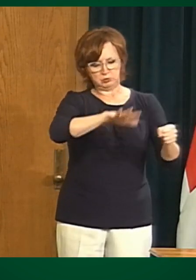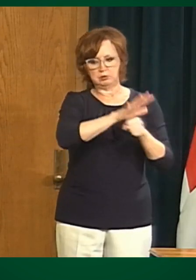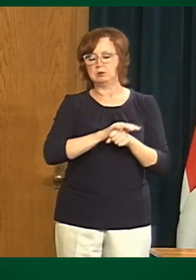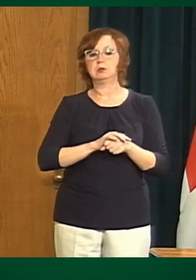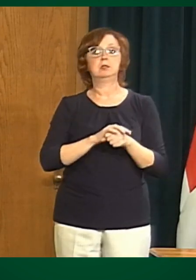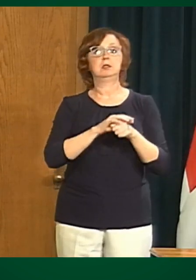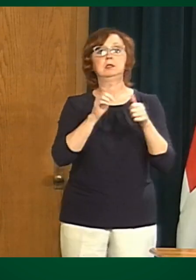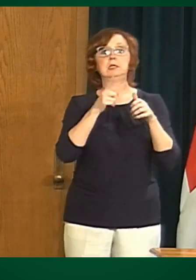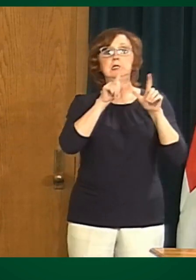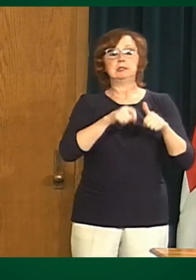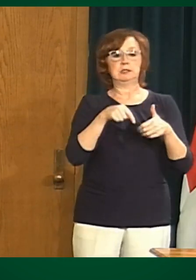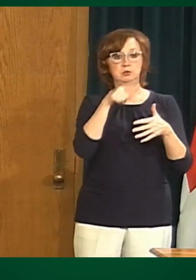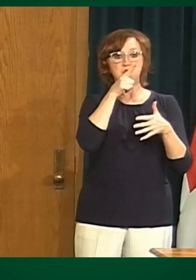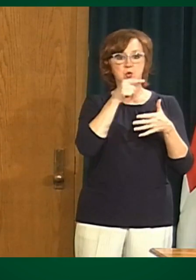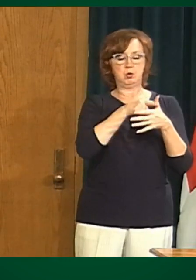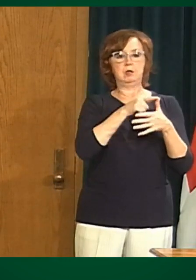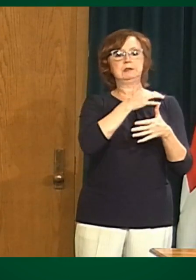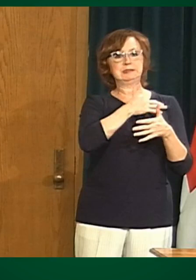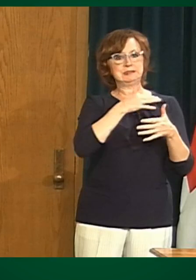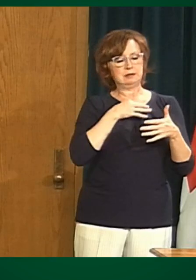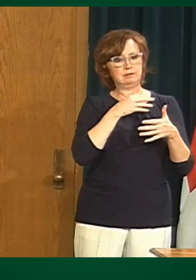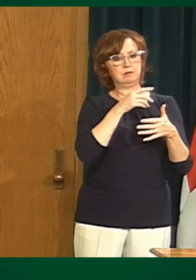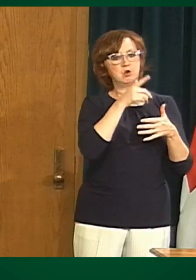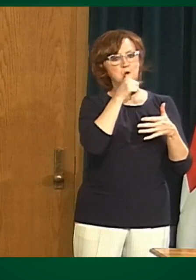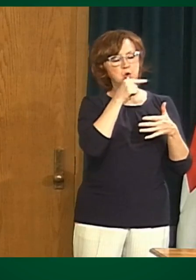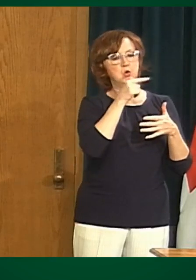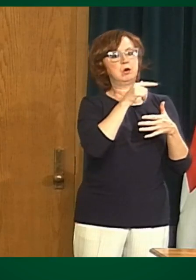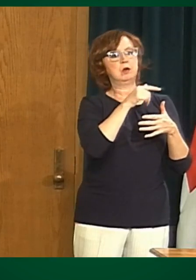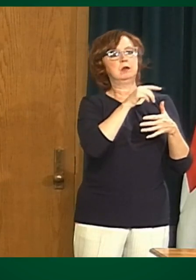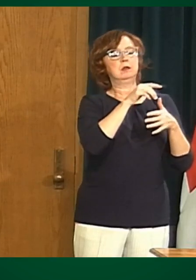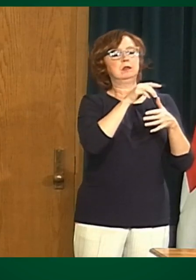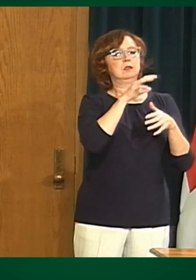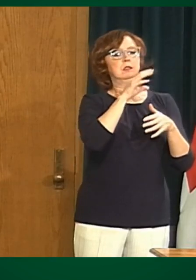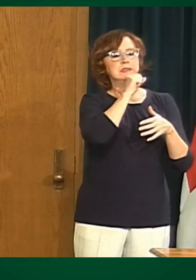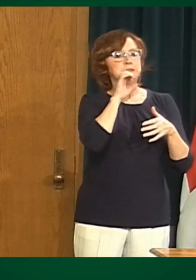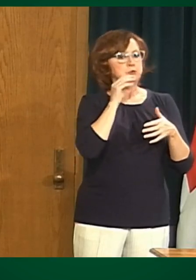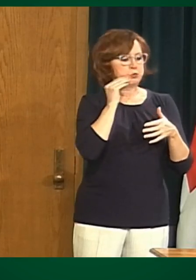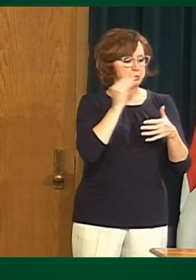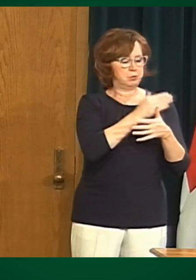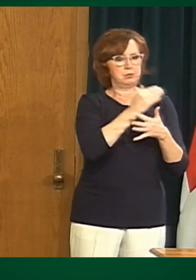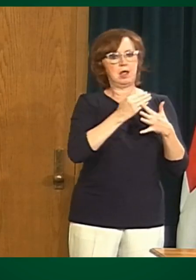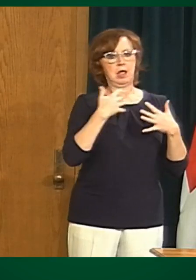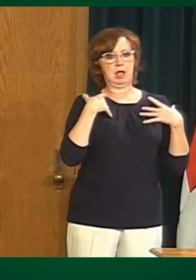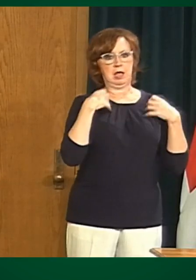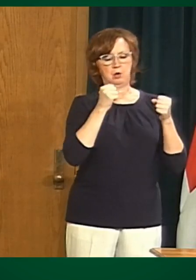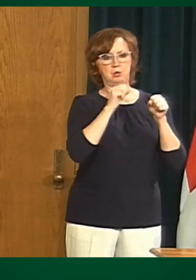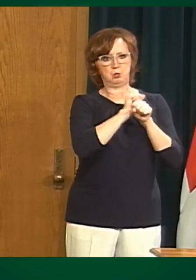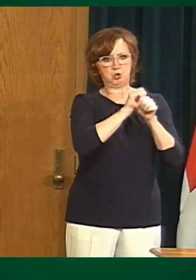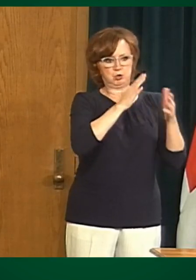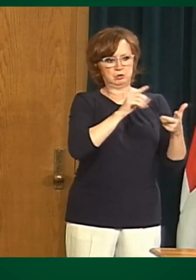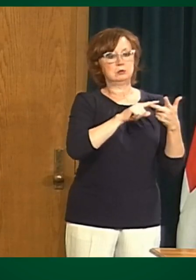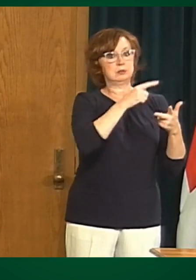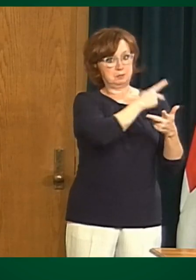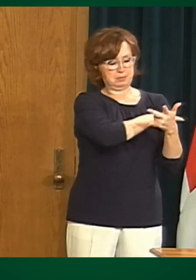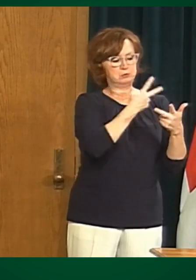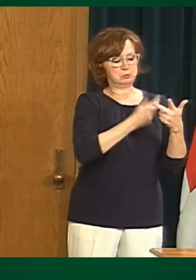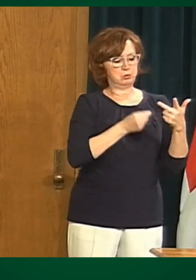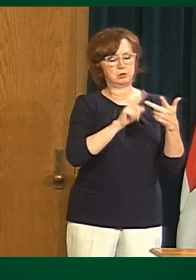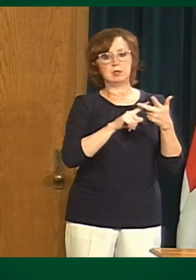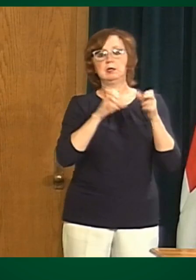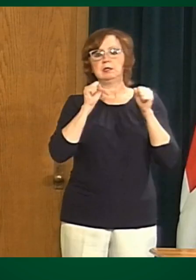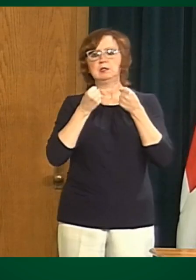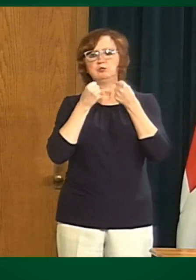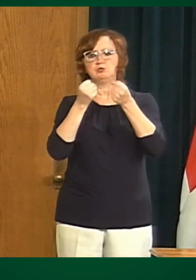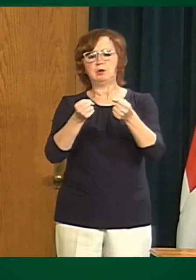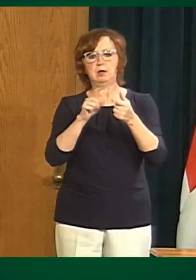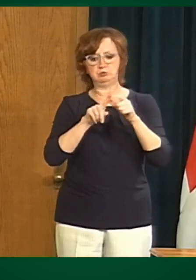care facility staff as well as residents, health center staff as well as patients, drive-through testing availability,